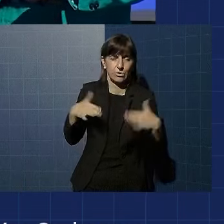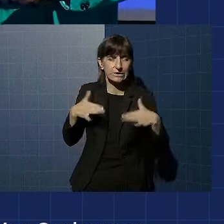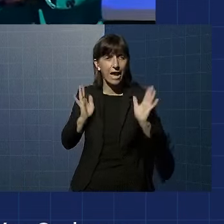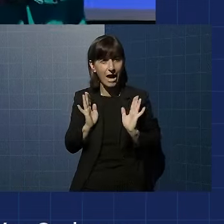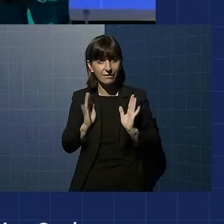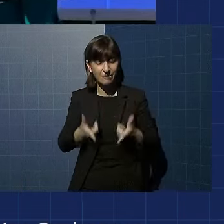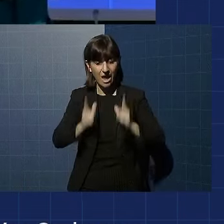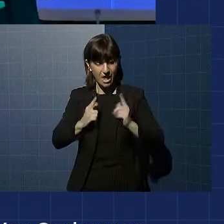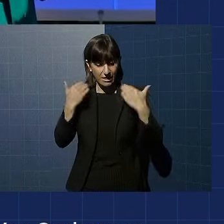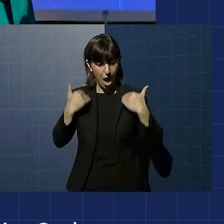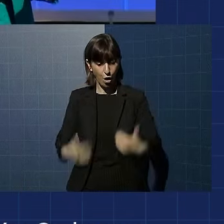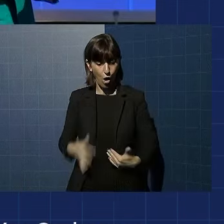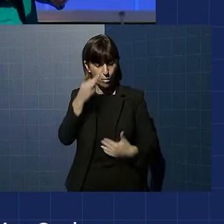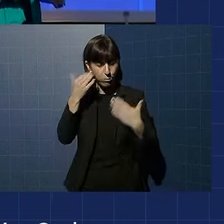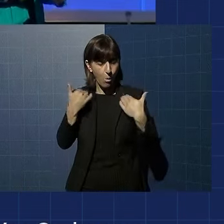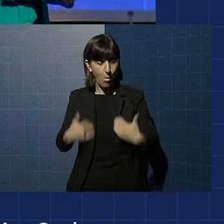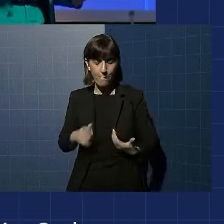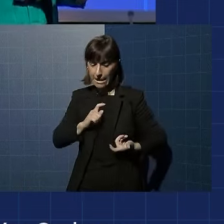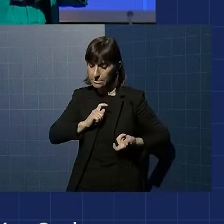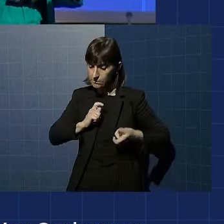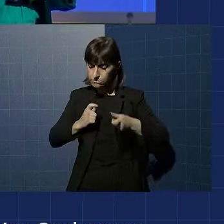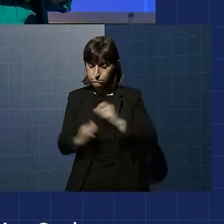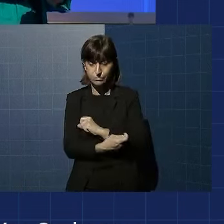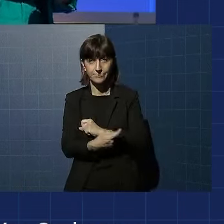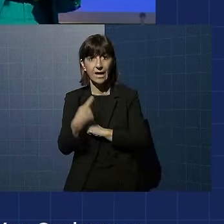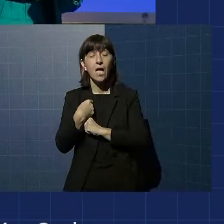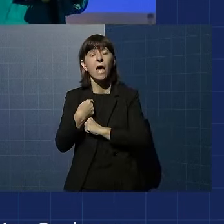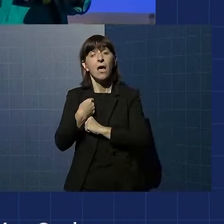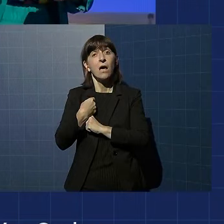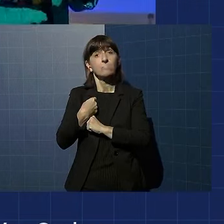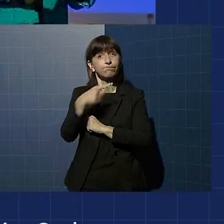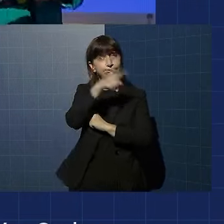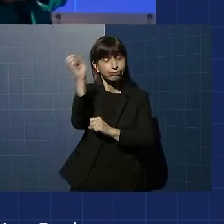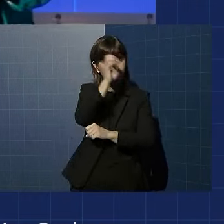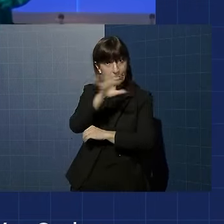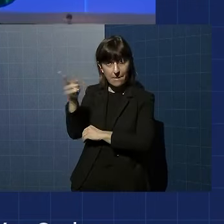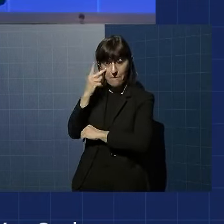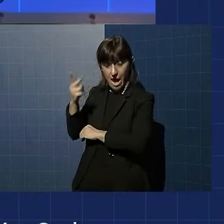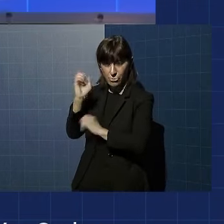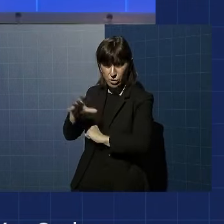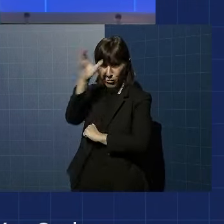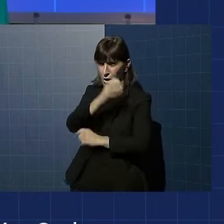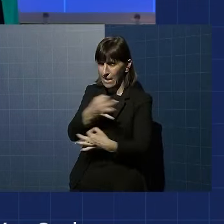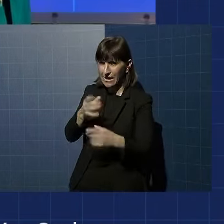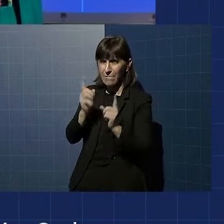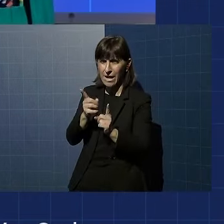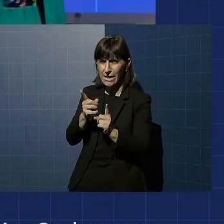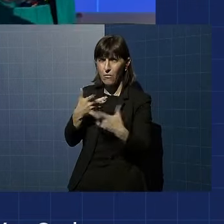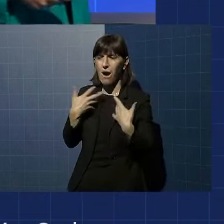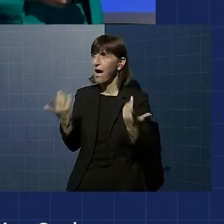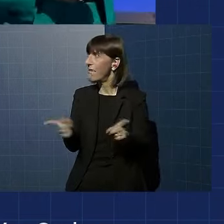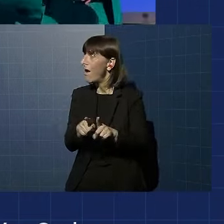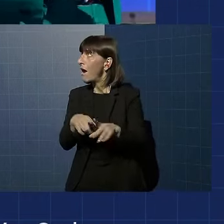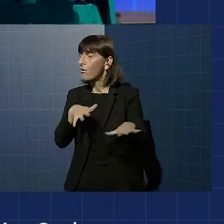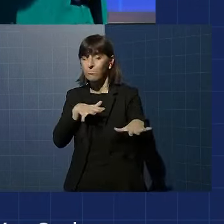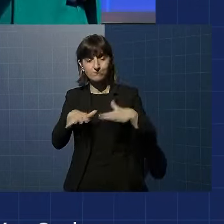that there is nearly no system in our body that is not impacted by space. Now, just